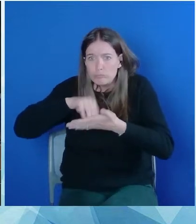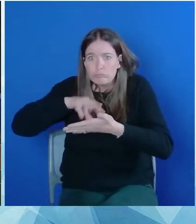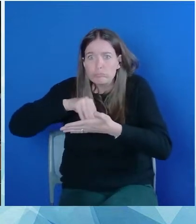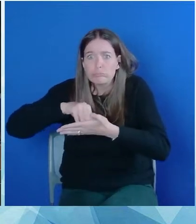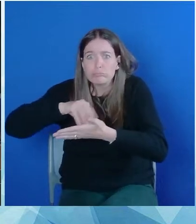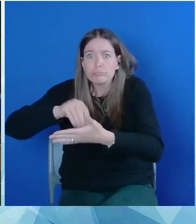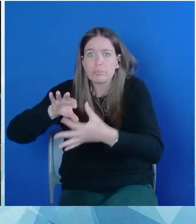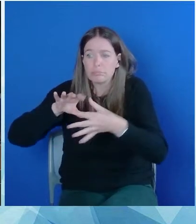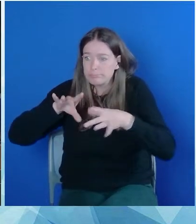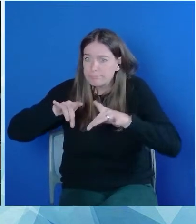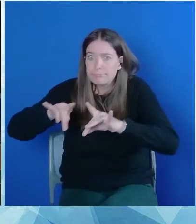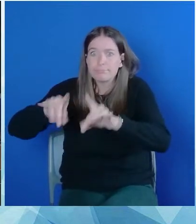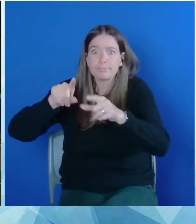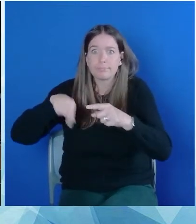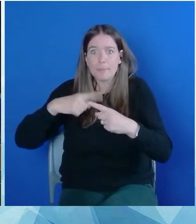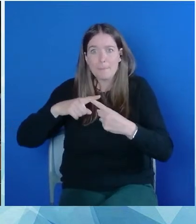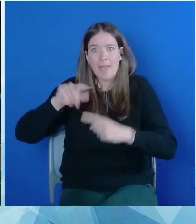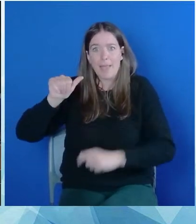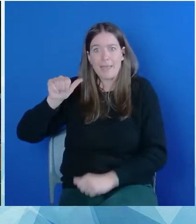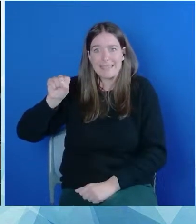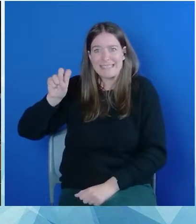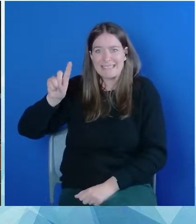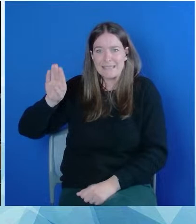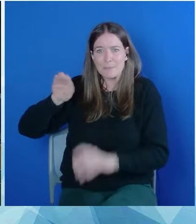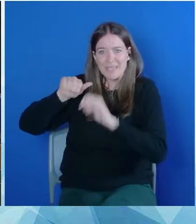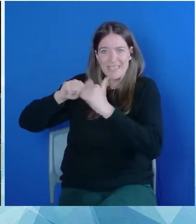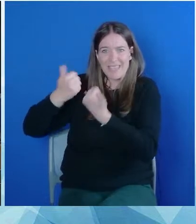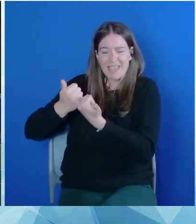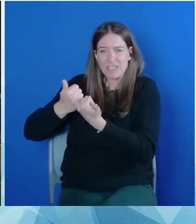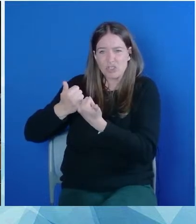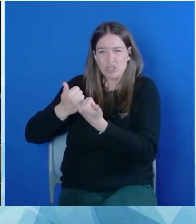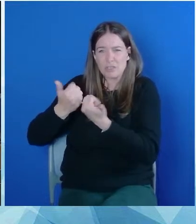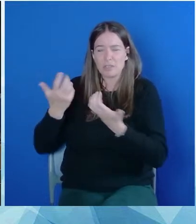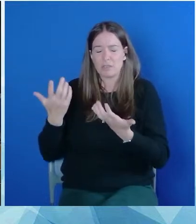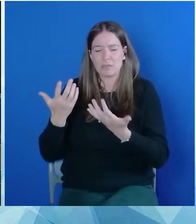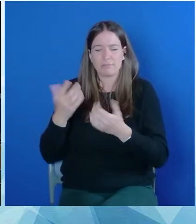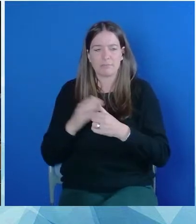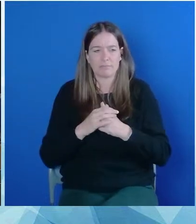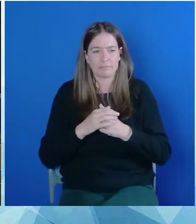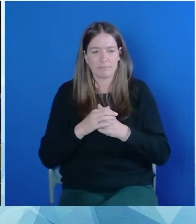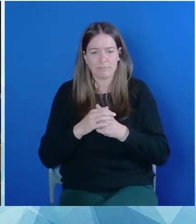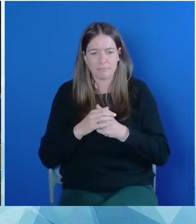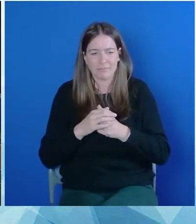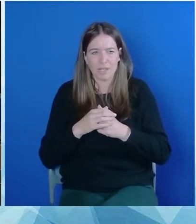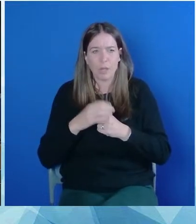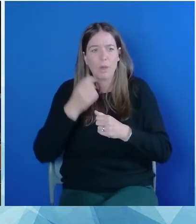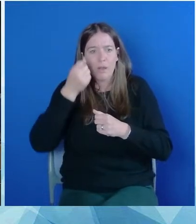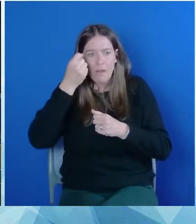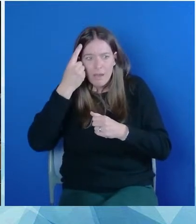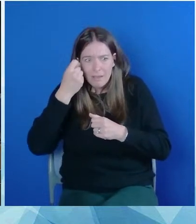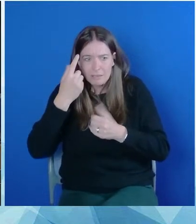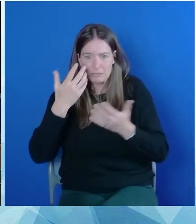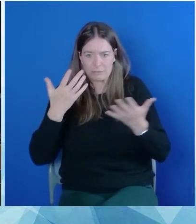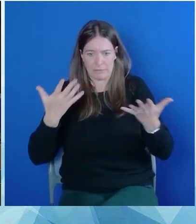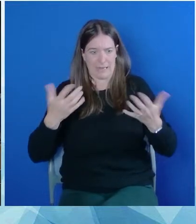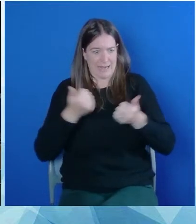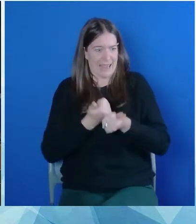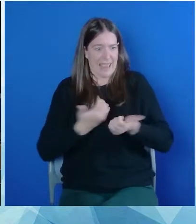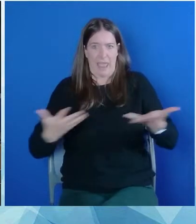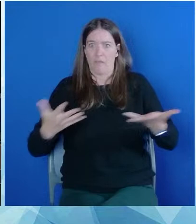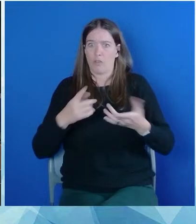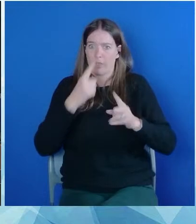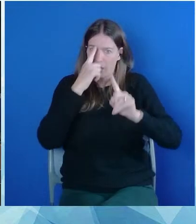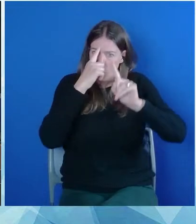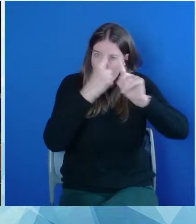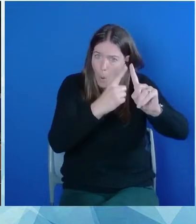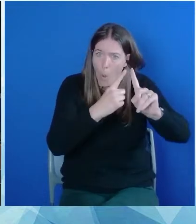given the parameters, what the goals are, what the expectations are, I'd